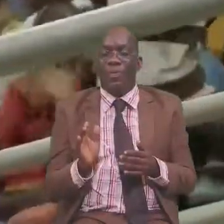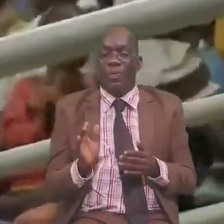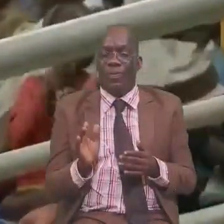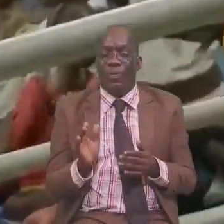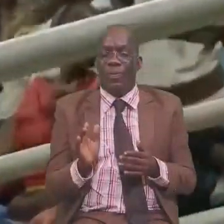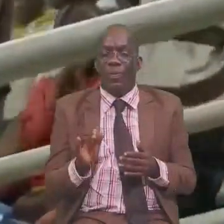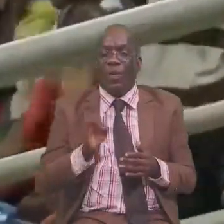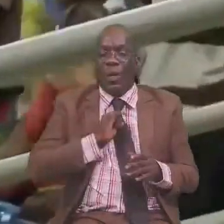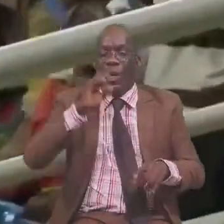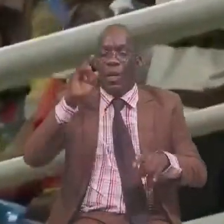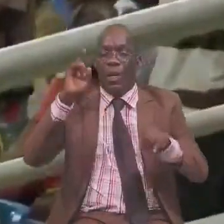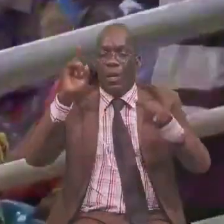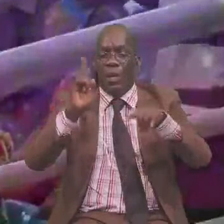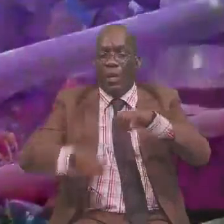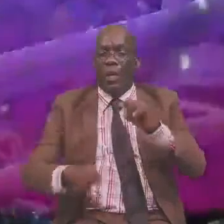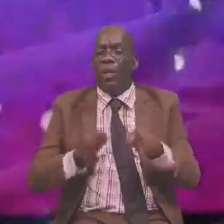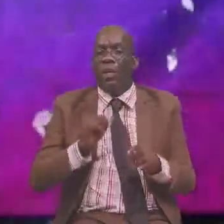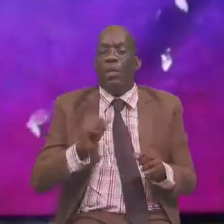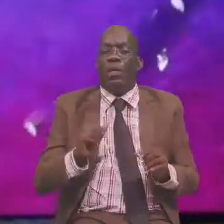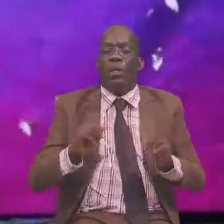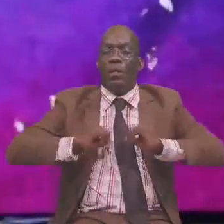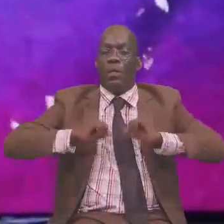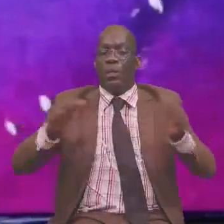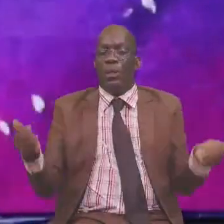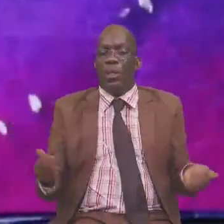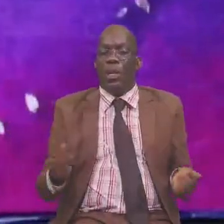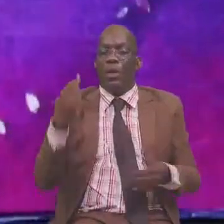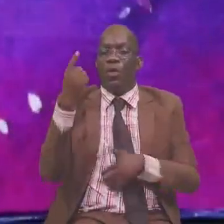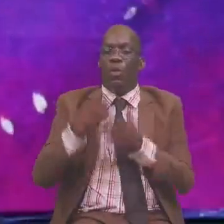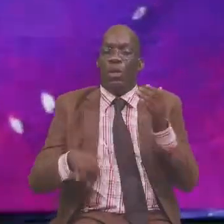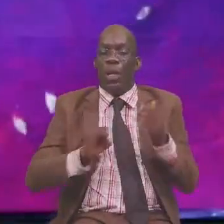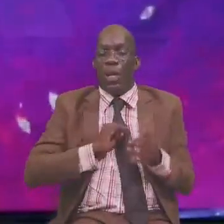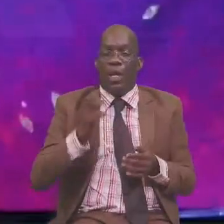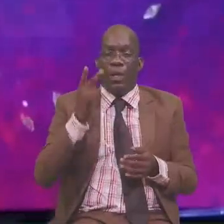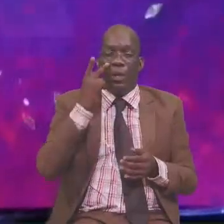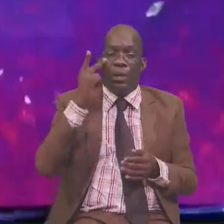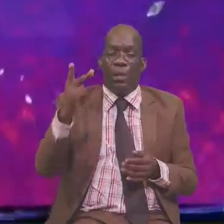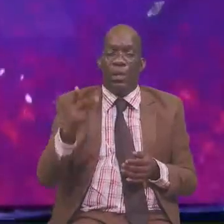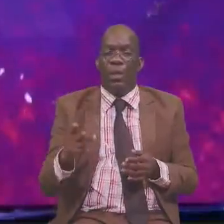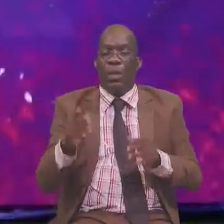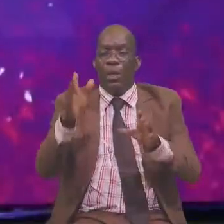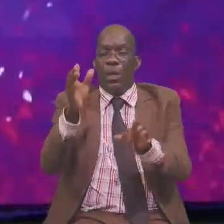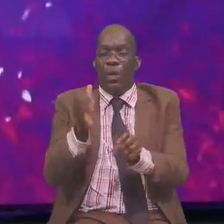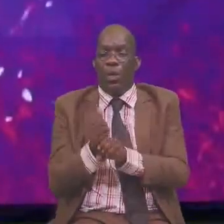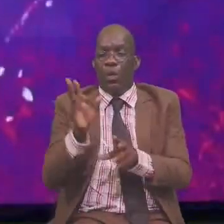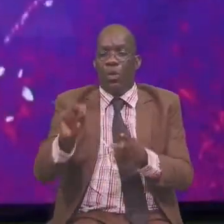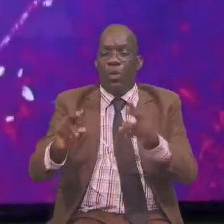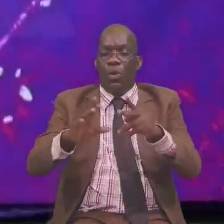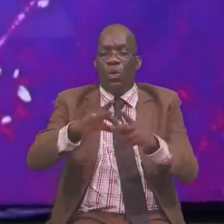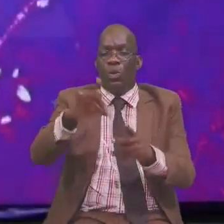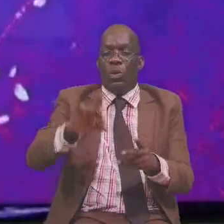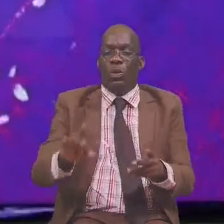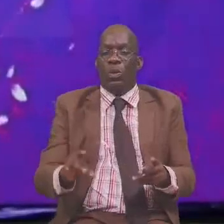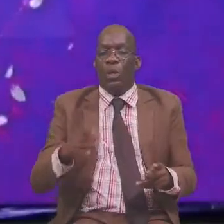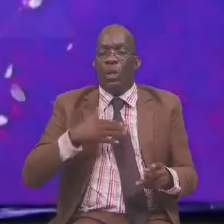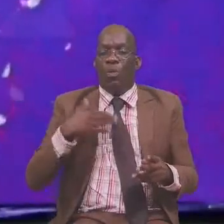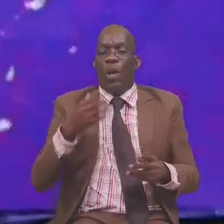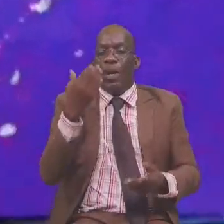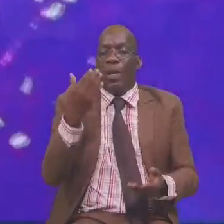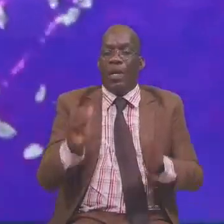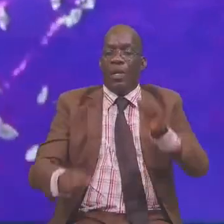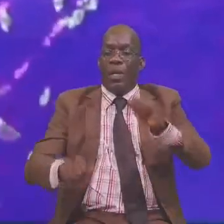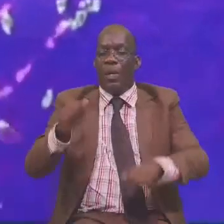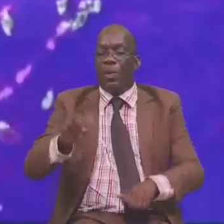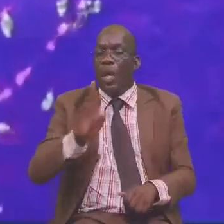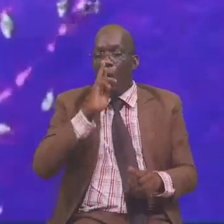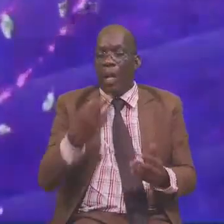I cannot deny what I see. Got no choice but to believe. My doubts are